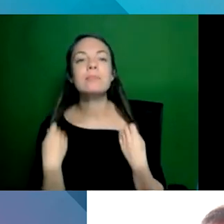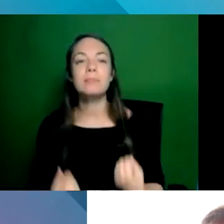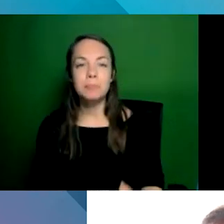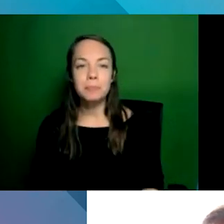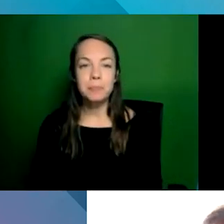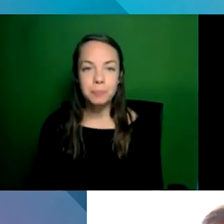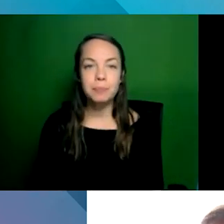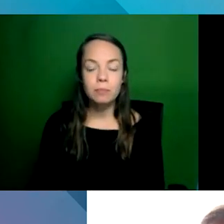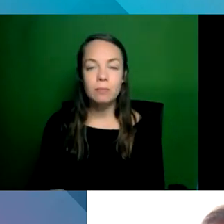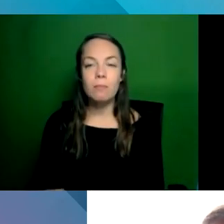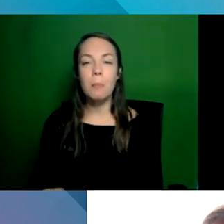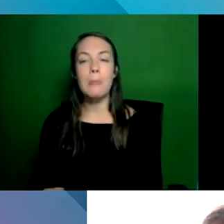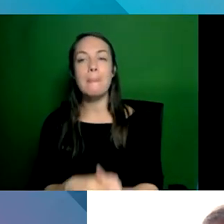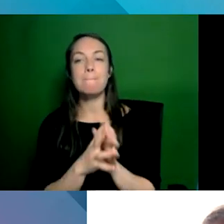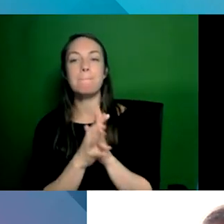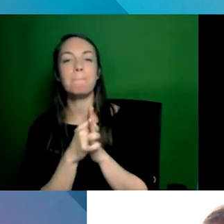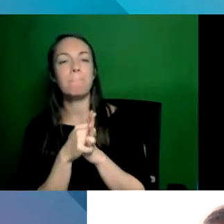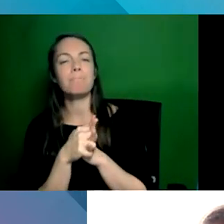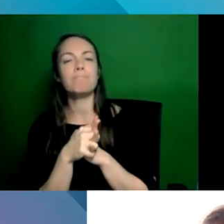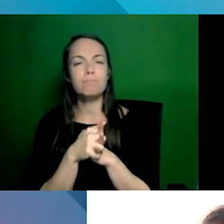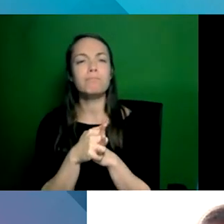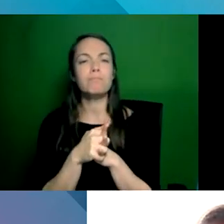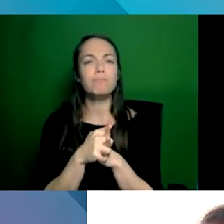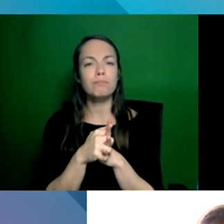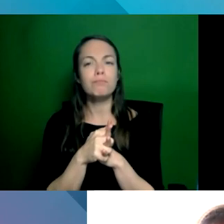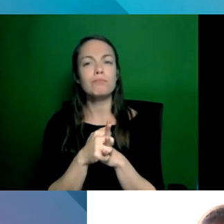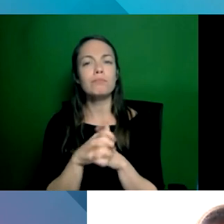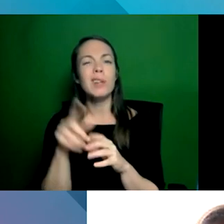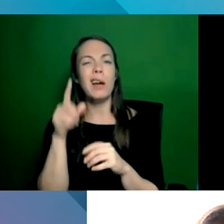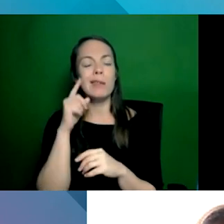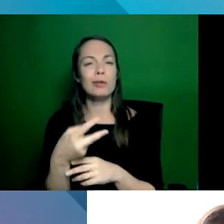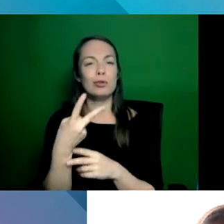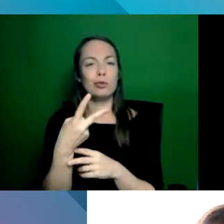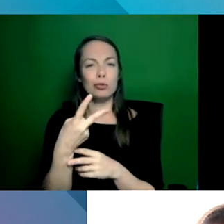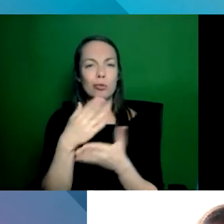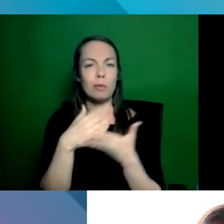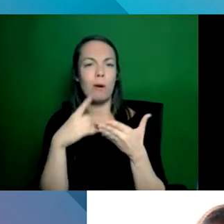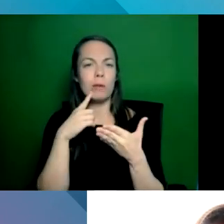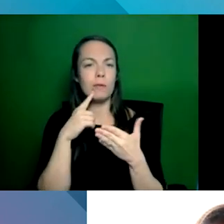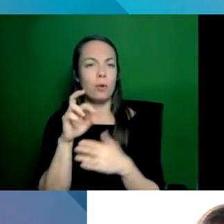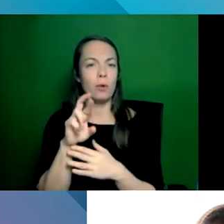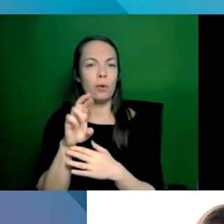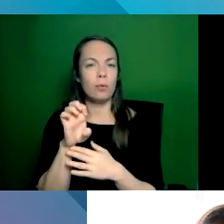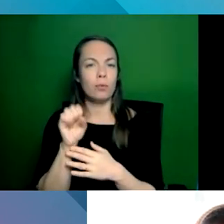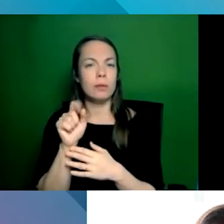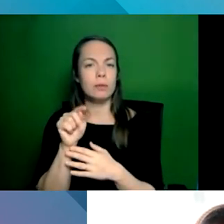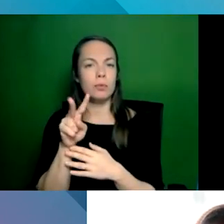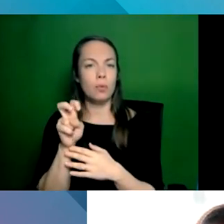I think that the there's two aspects of restorative justice that need to